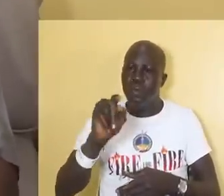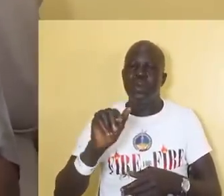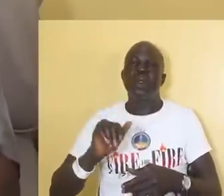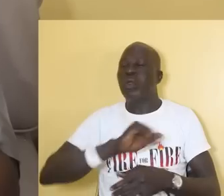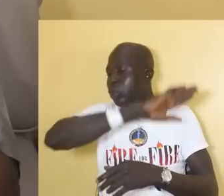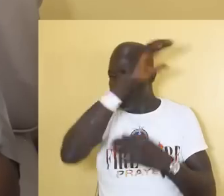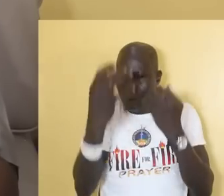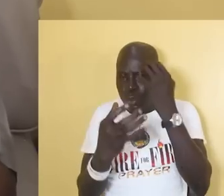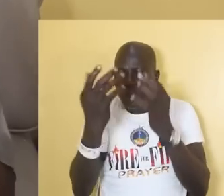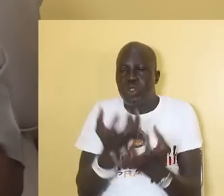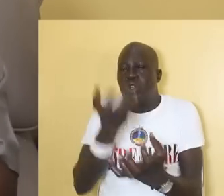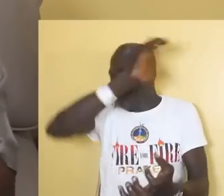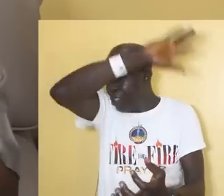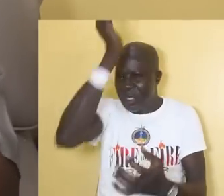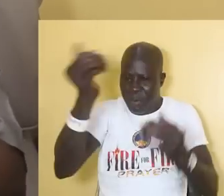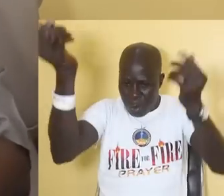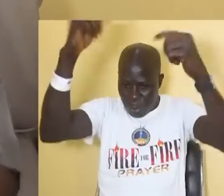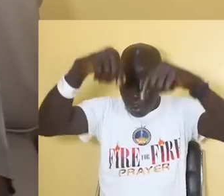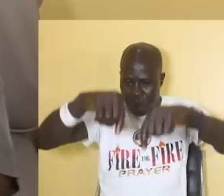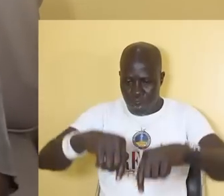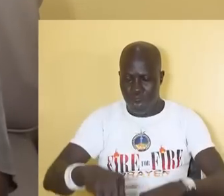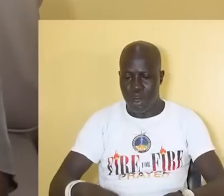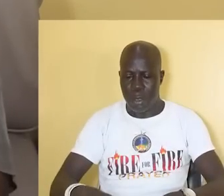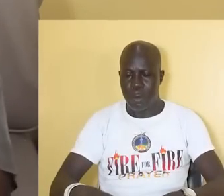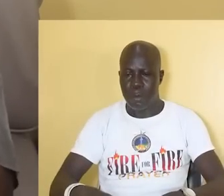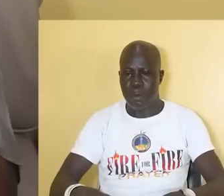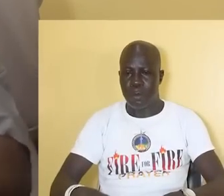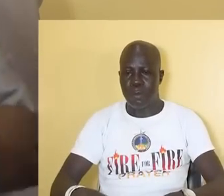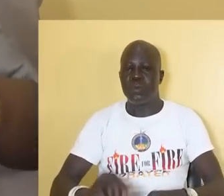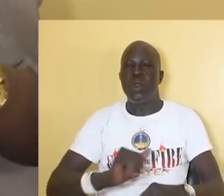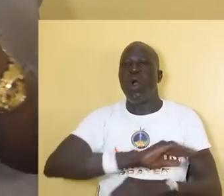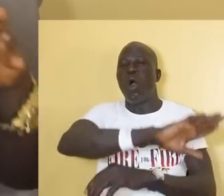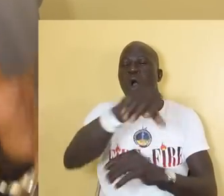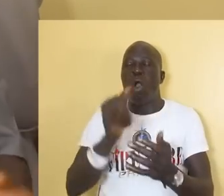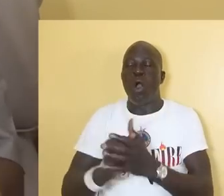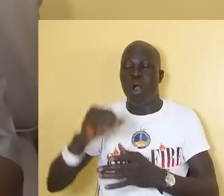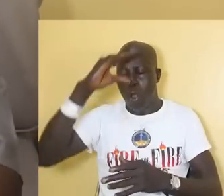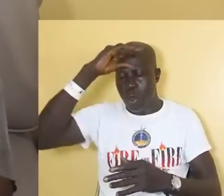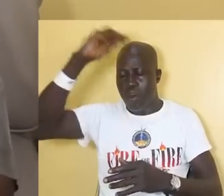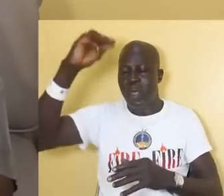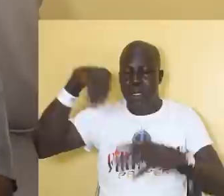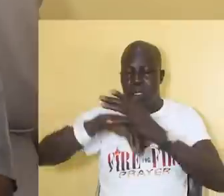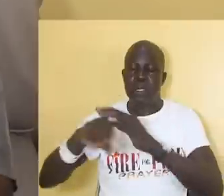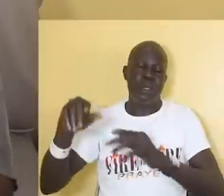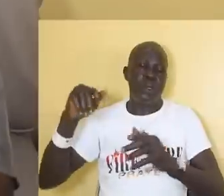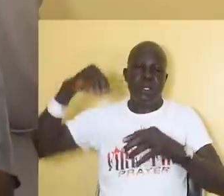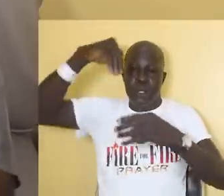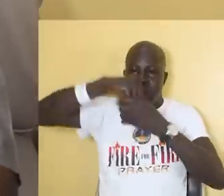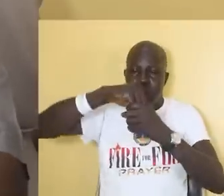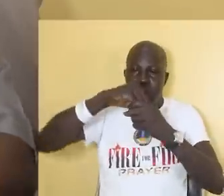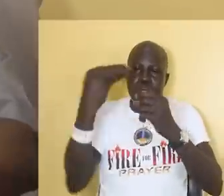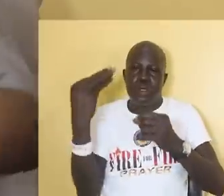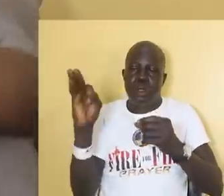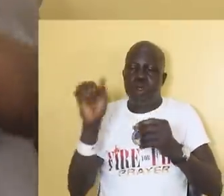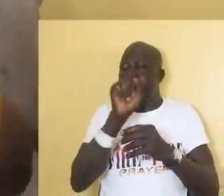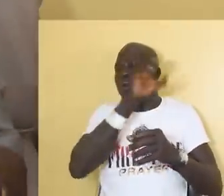Ola yin o ni wale lai la. Your riches will never come down. All the men of Cedar Fagodi Church. Women